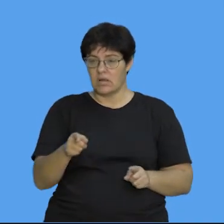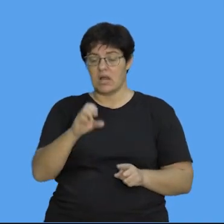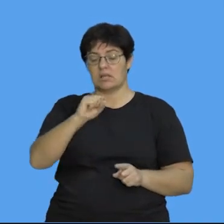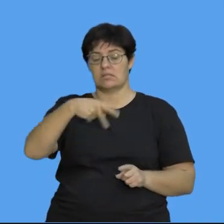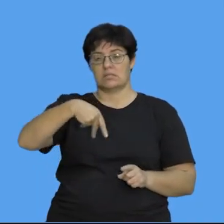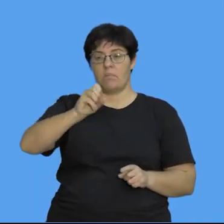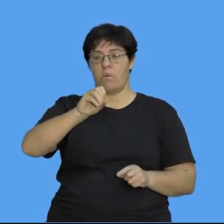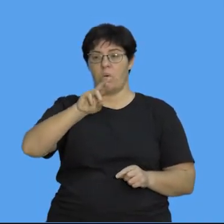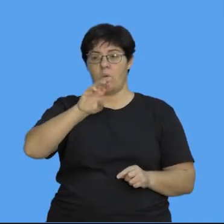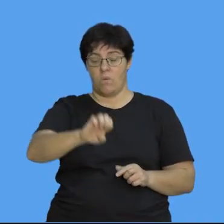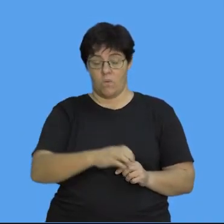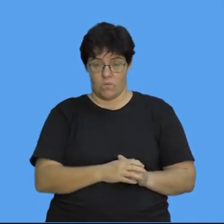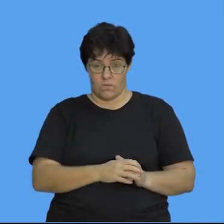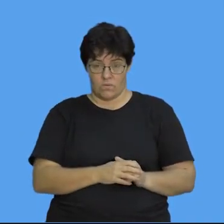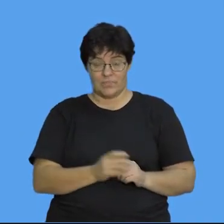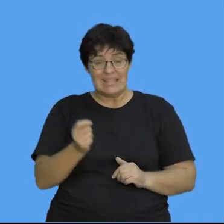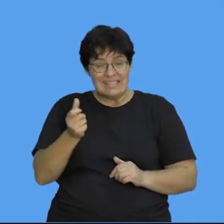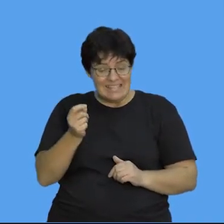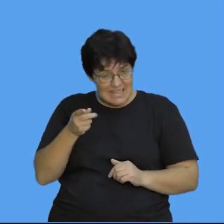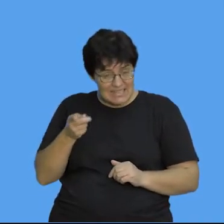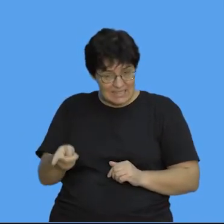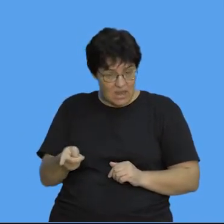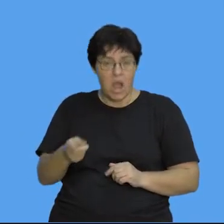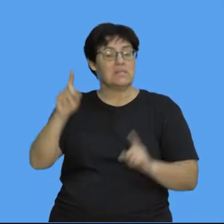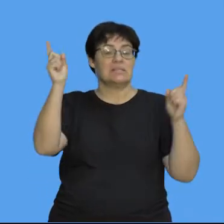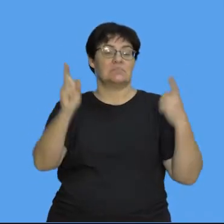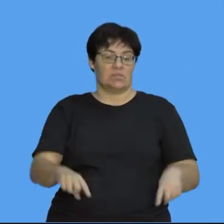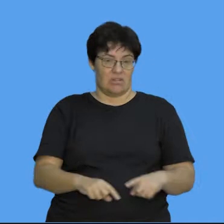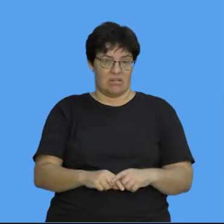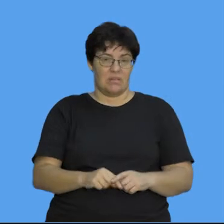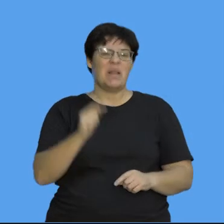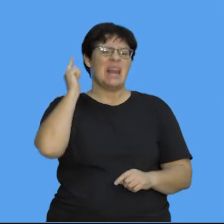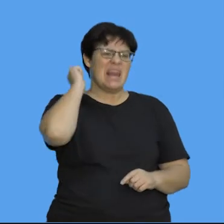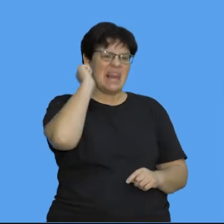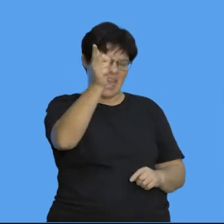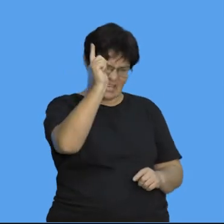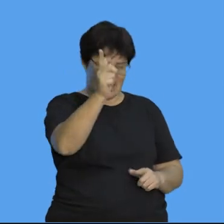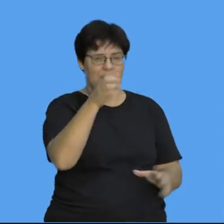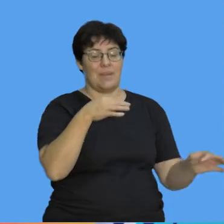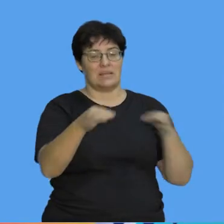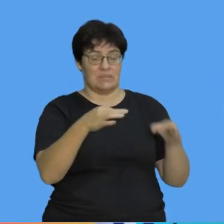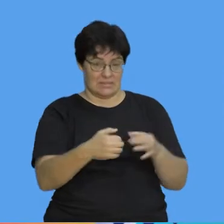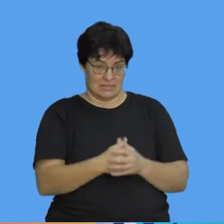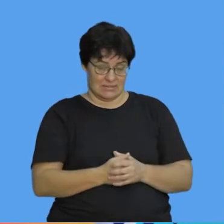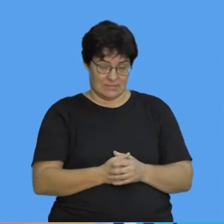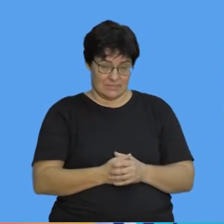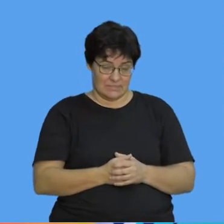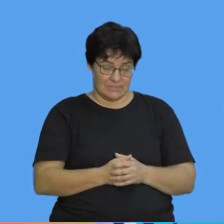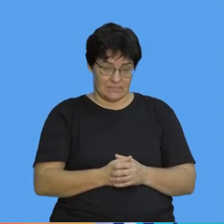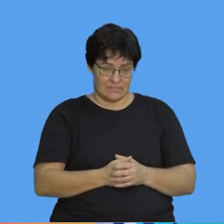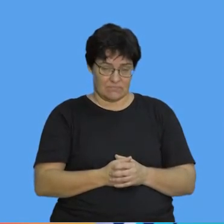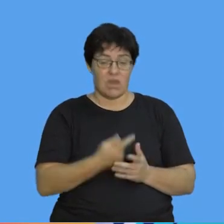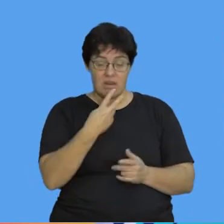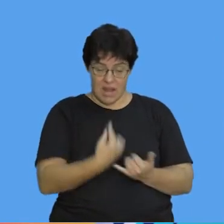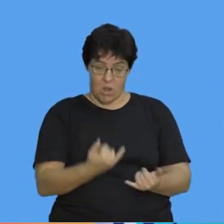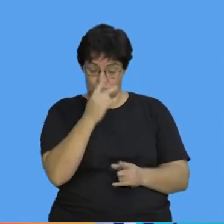a spore. Now, a seed is quite a special thing, and that's only going to come a little bit later. So we're going to look